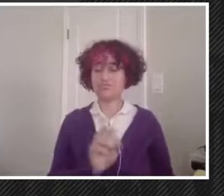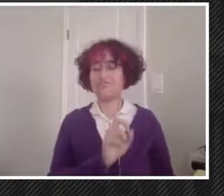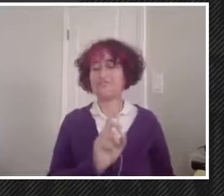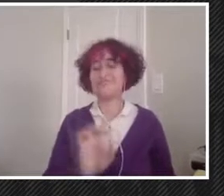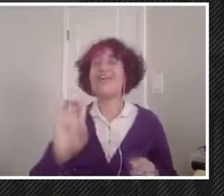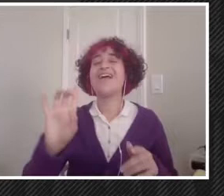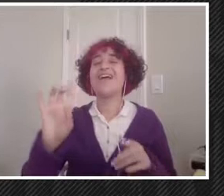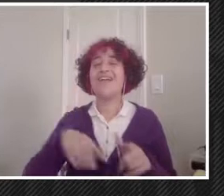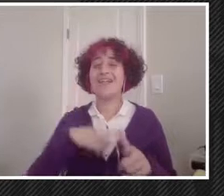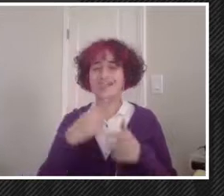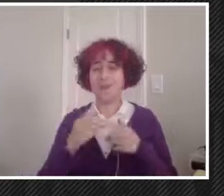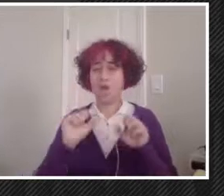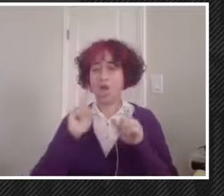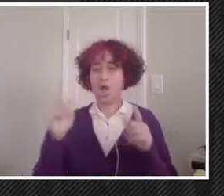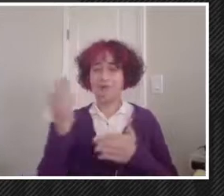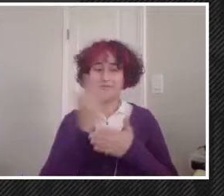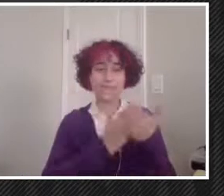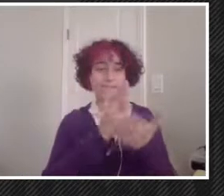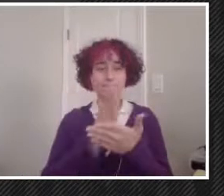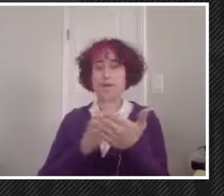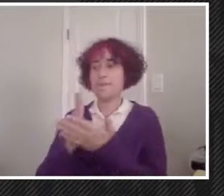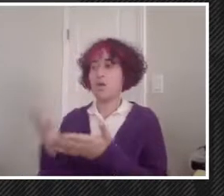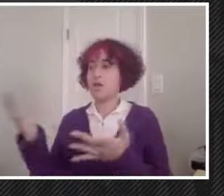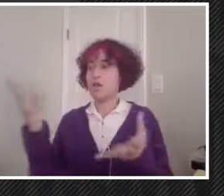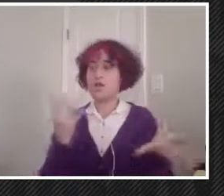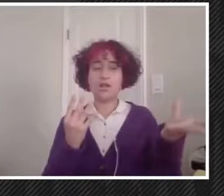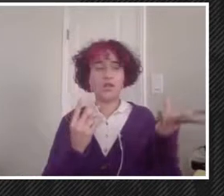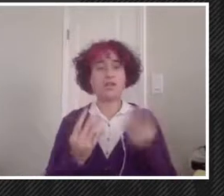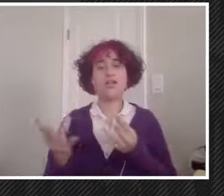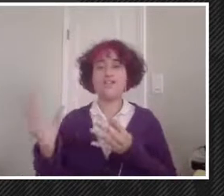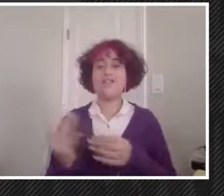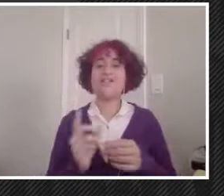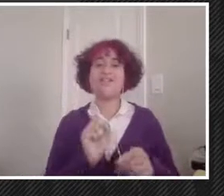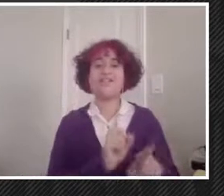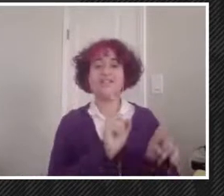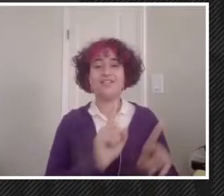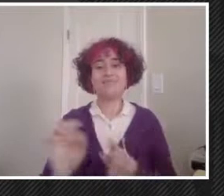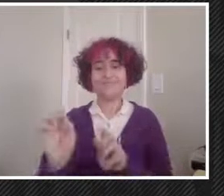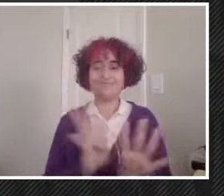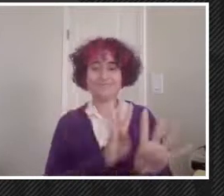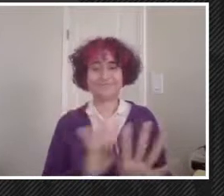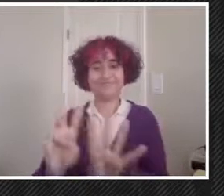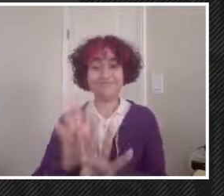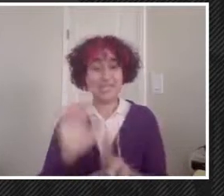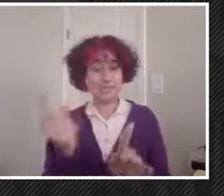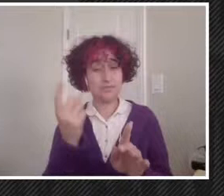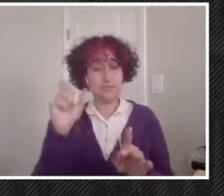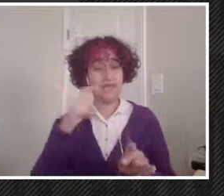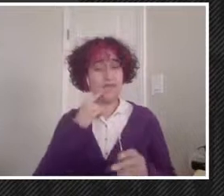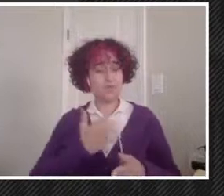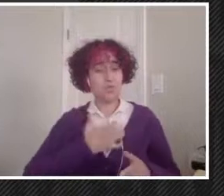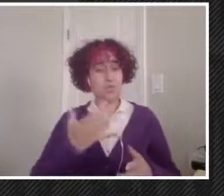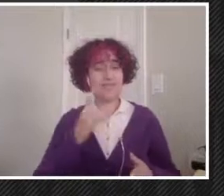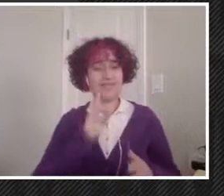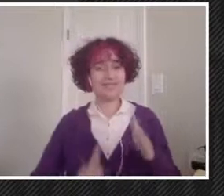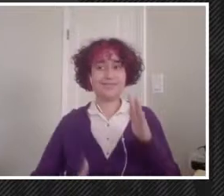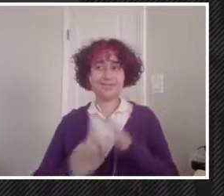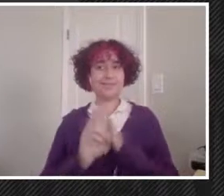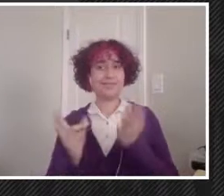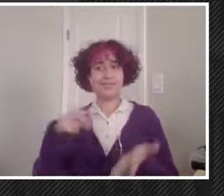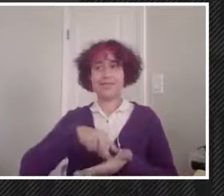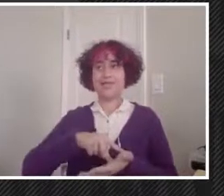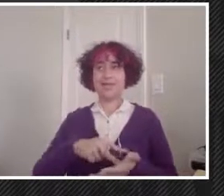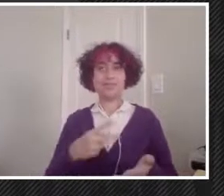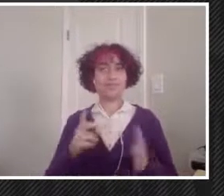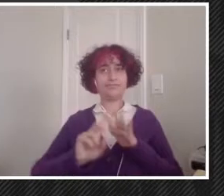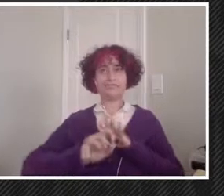together as we go on this journey. But you got to be willing to stand out sometimes and speak up at those tables. And if people aren't willing